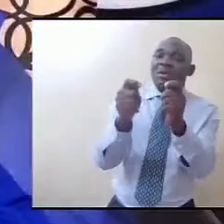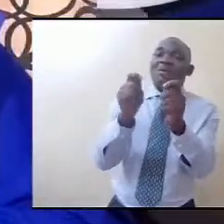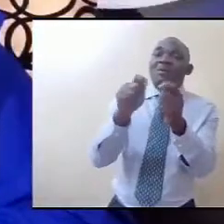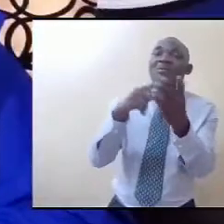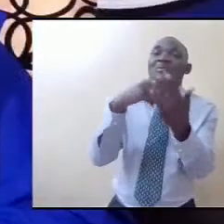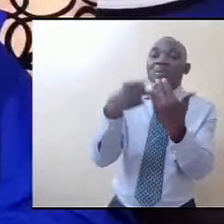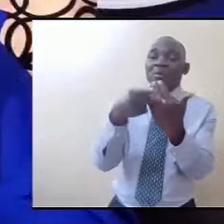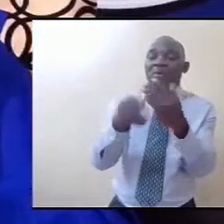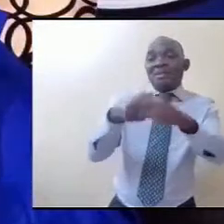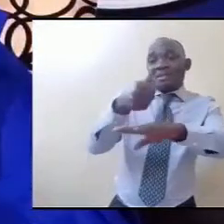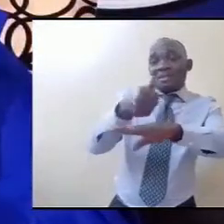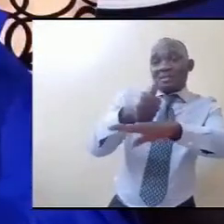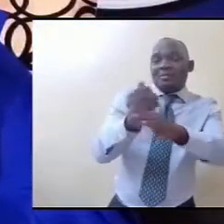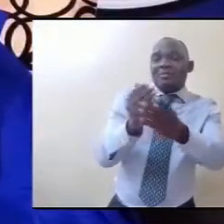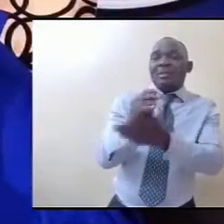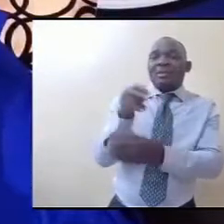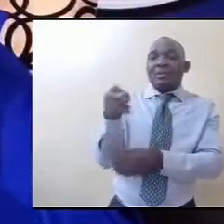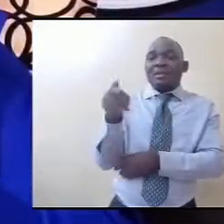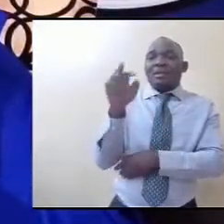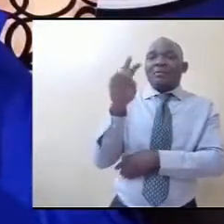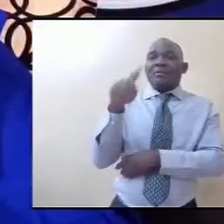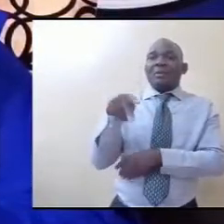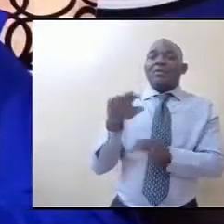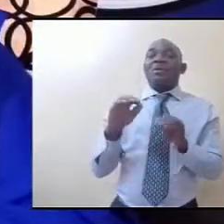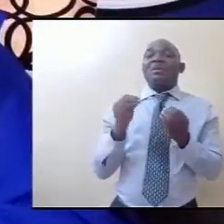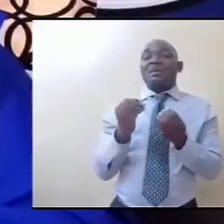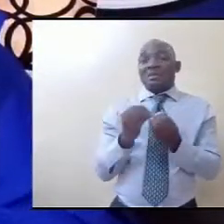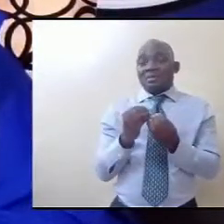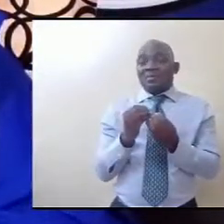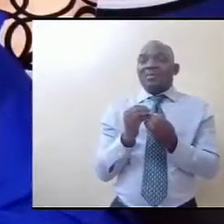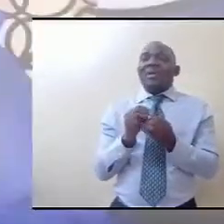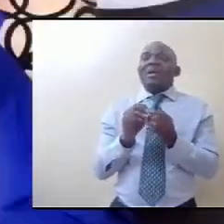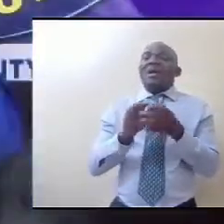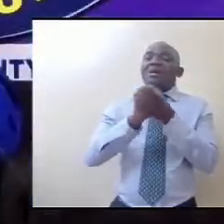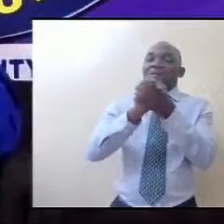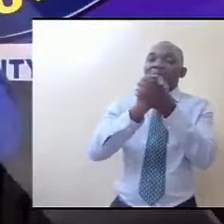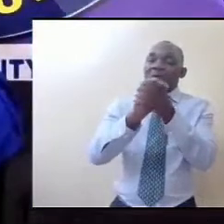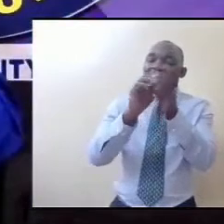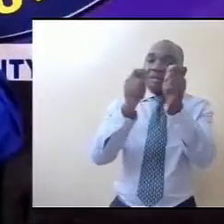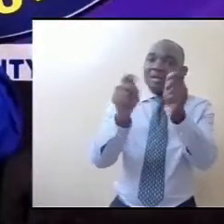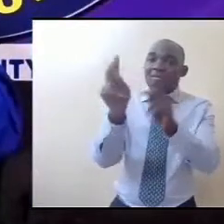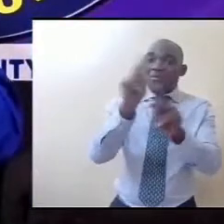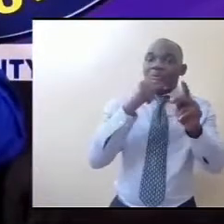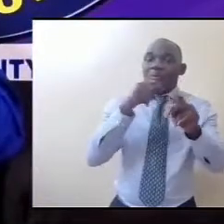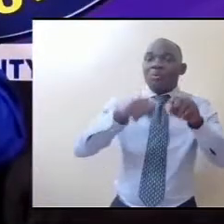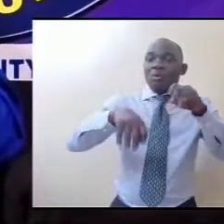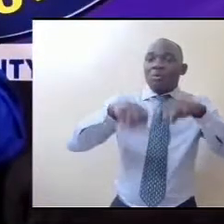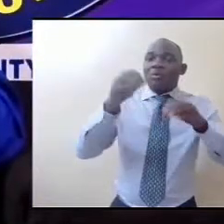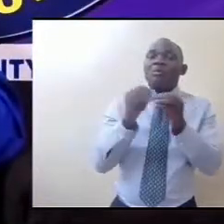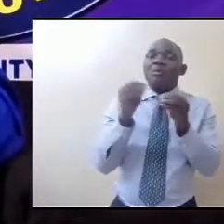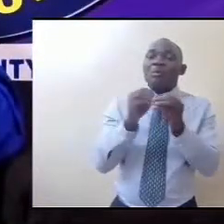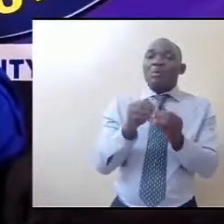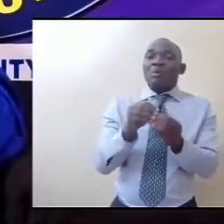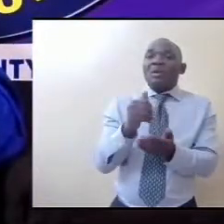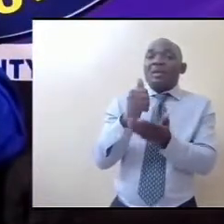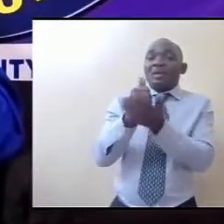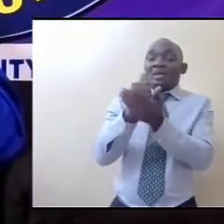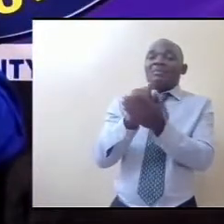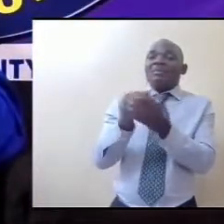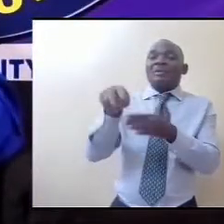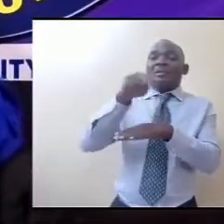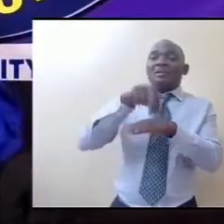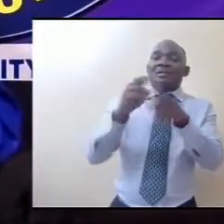Leadership Awards is an award scheme instituted by the H4P organization to honor and acknowledge people who